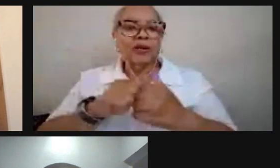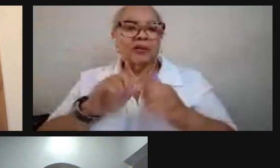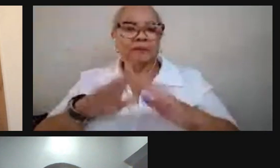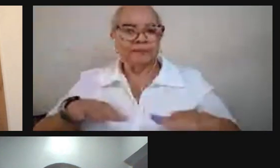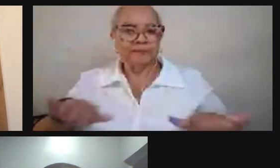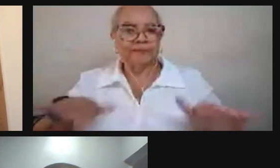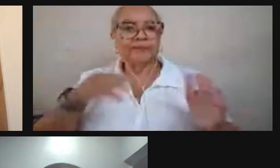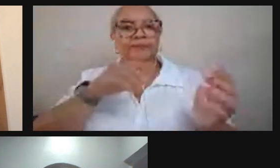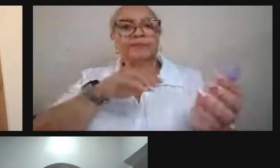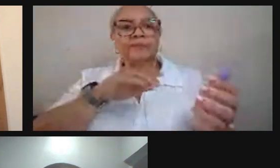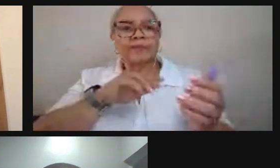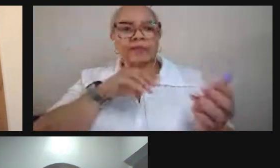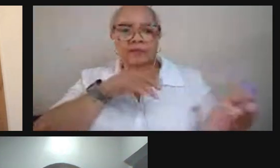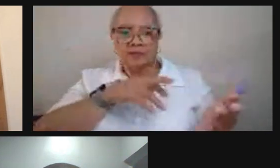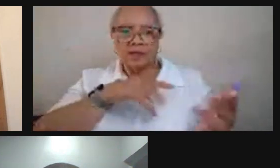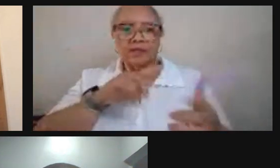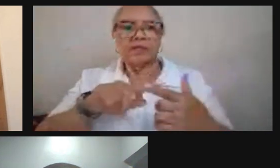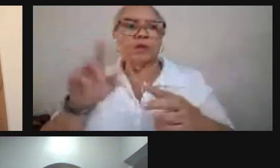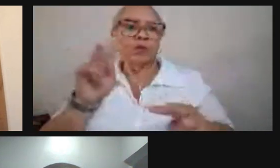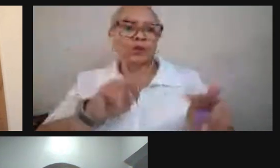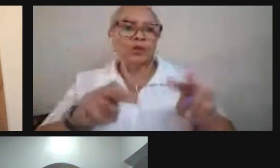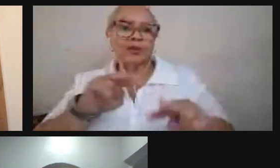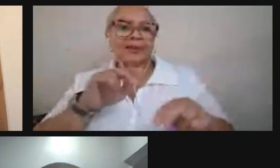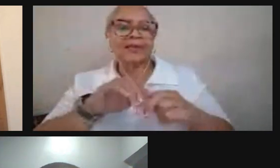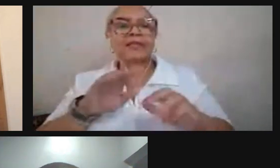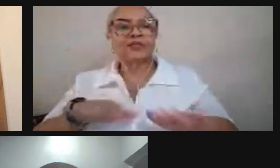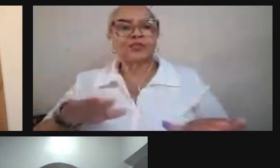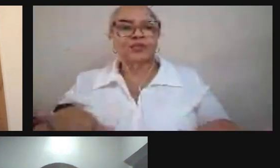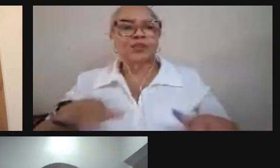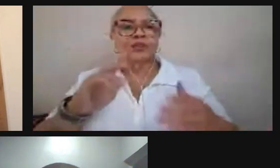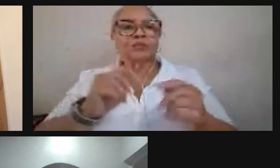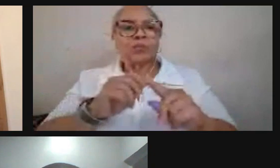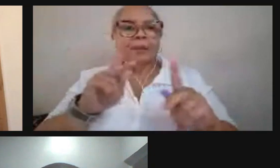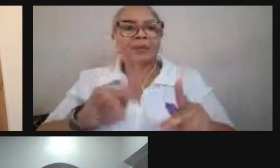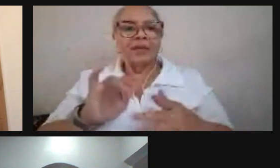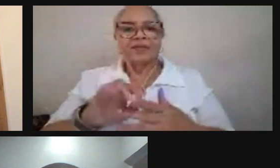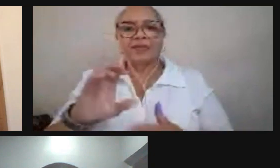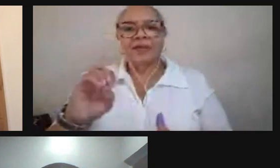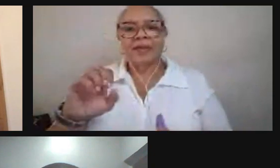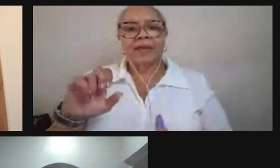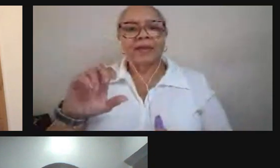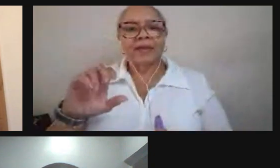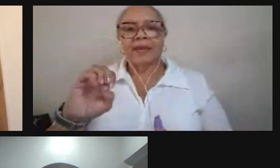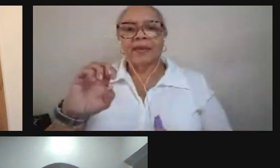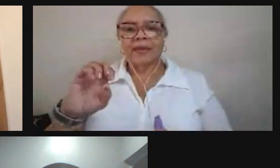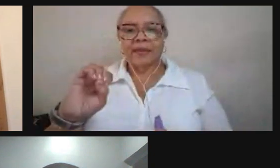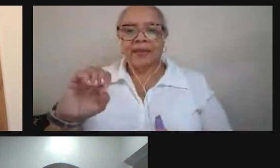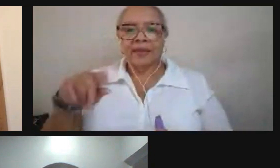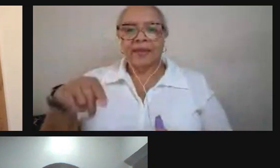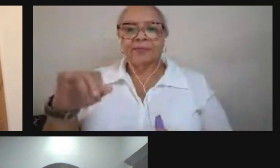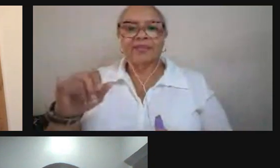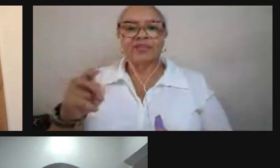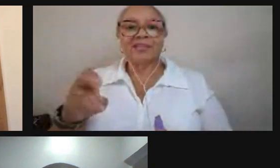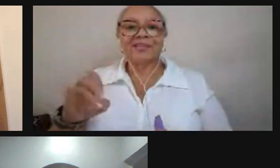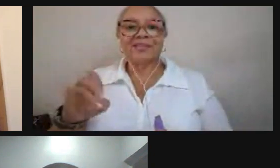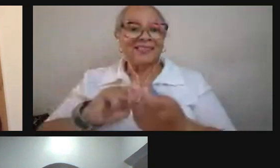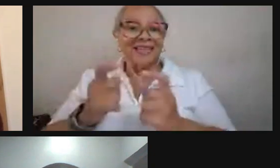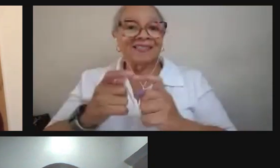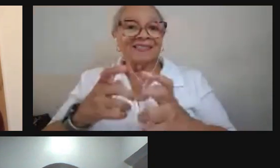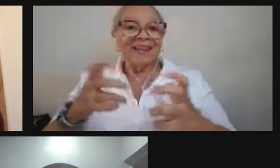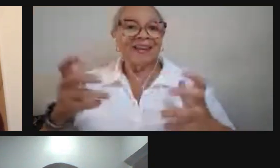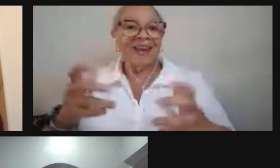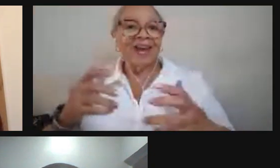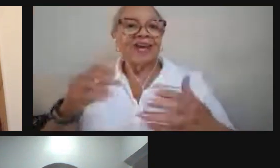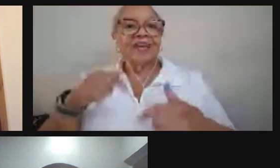are given to a pediatric population, and your epigenome is changing a lot early in life. And we also link some of those